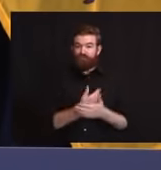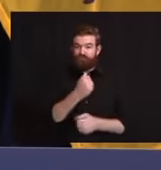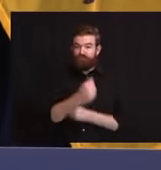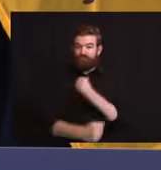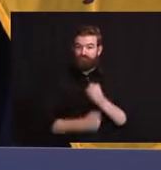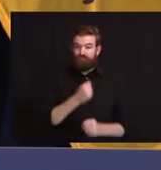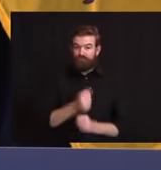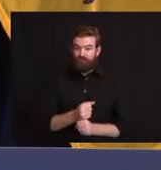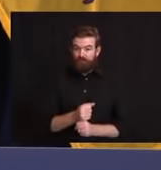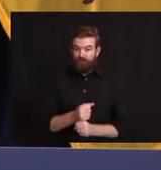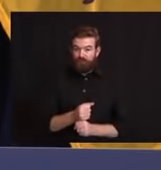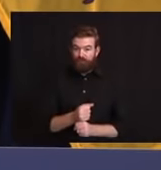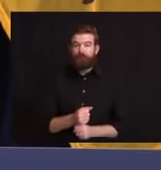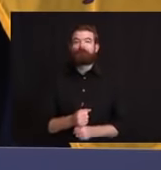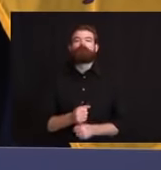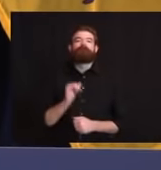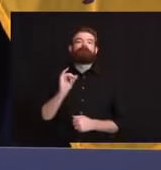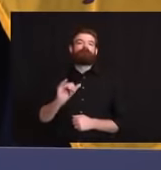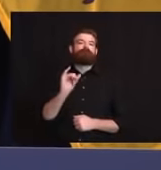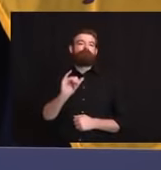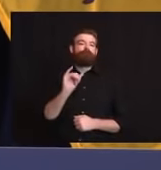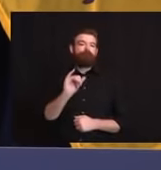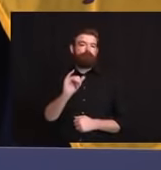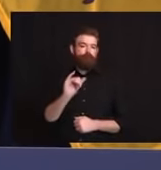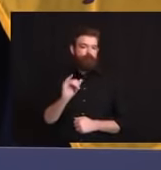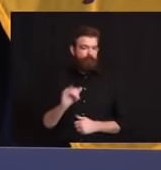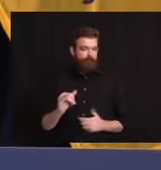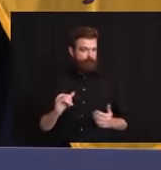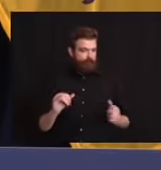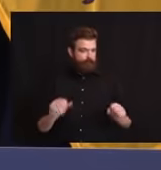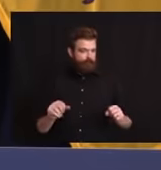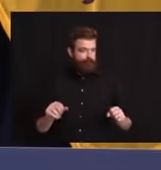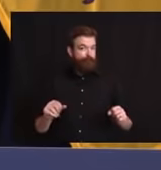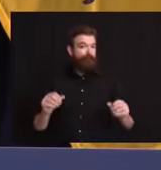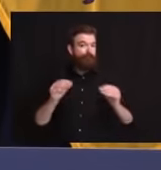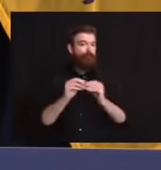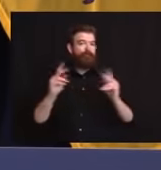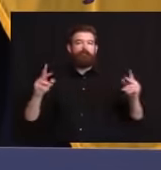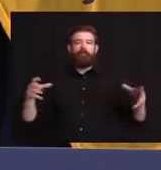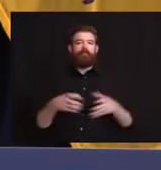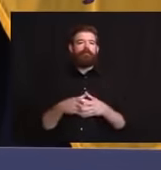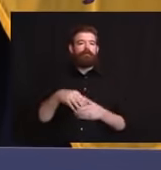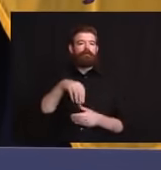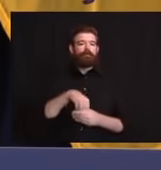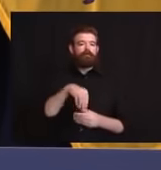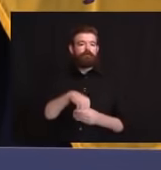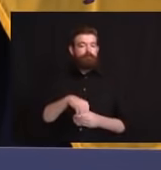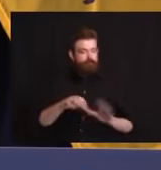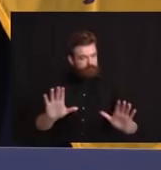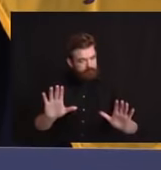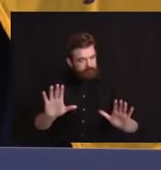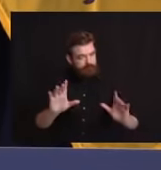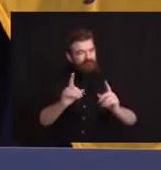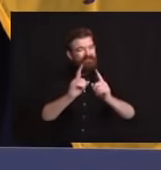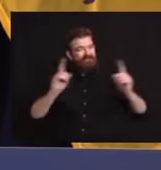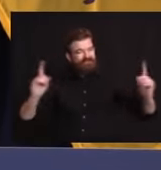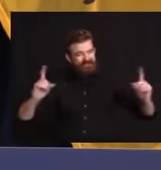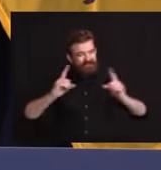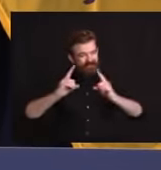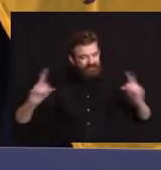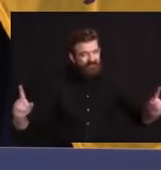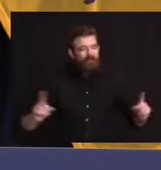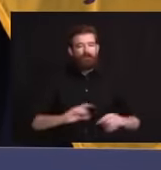weekend, but socially distanced, wearing the face masks, washing hands with soap and water or the